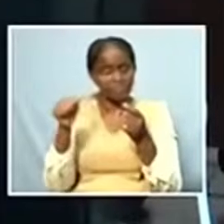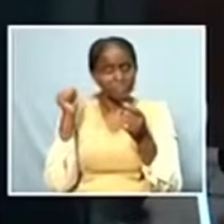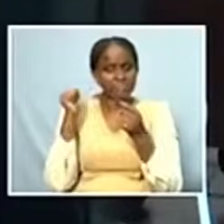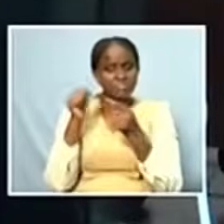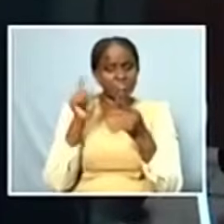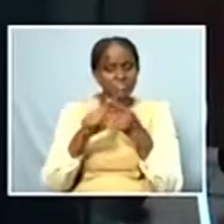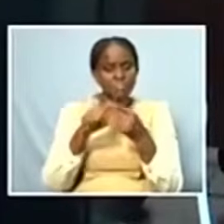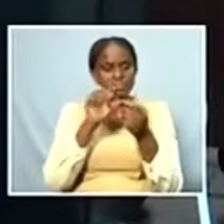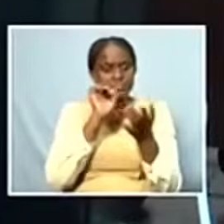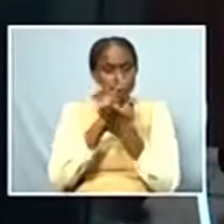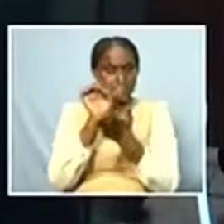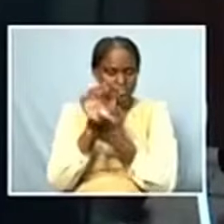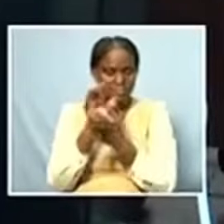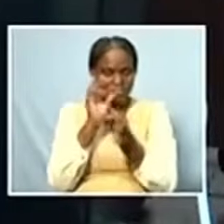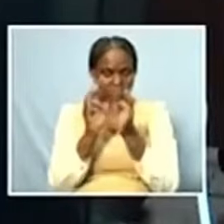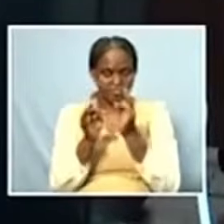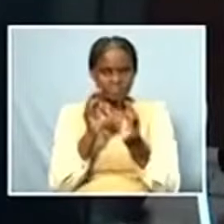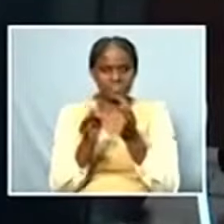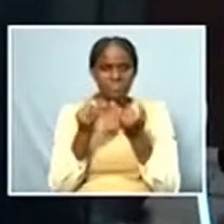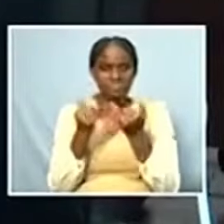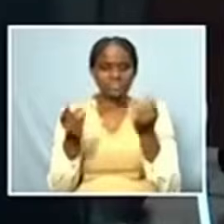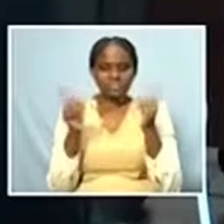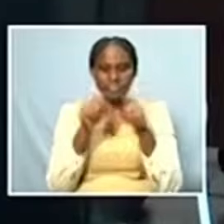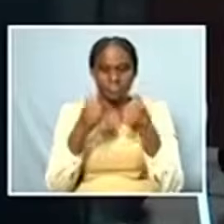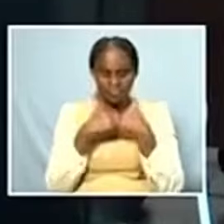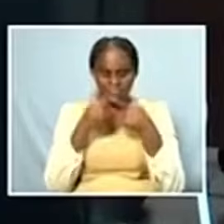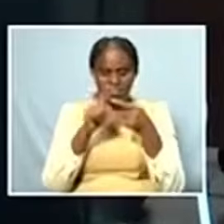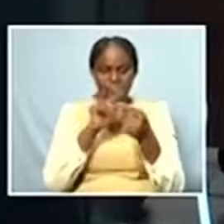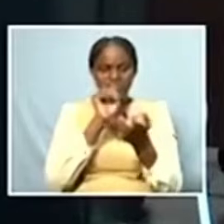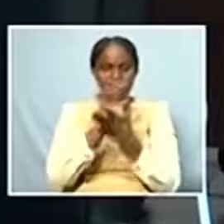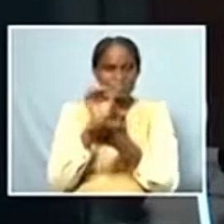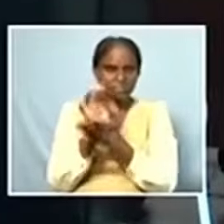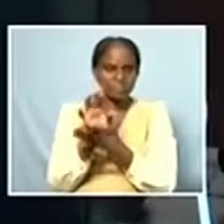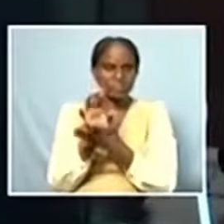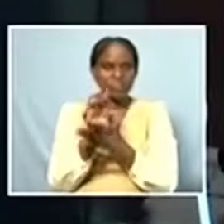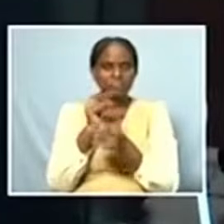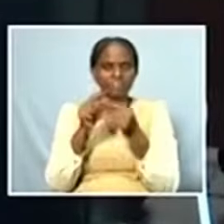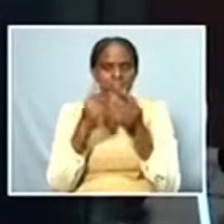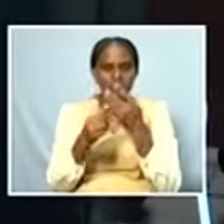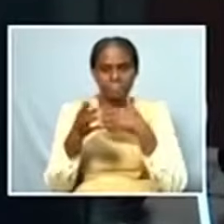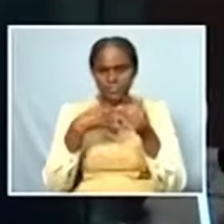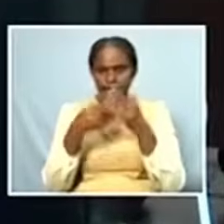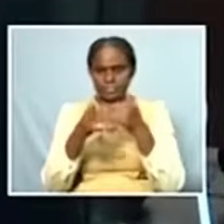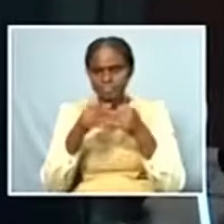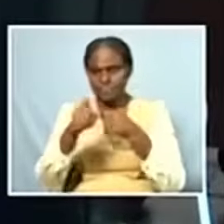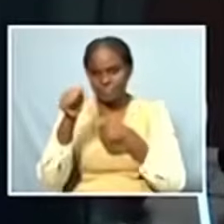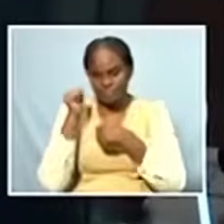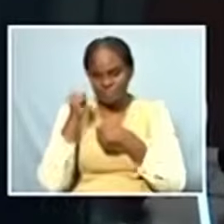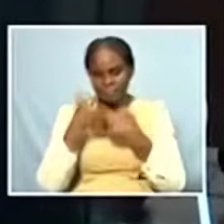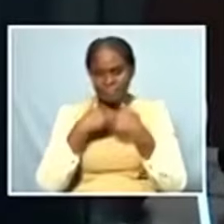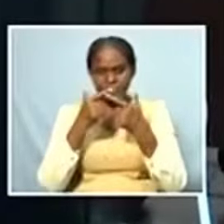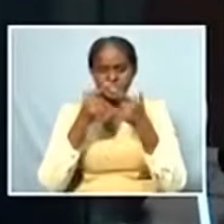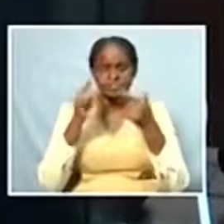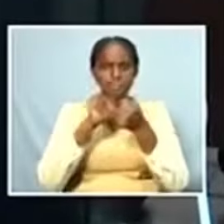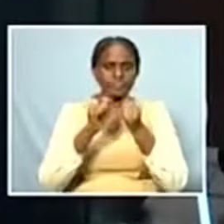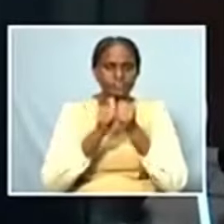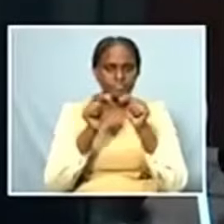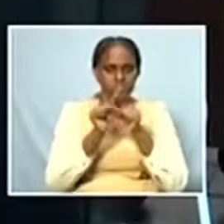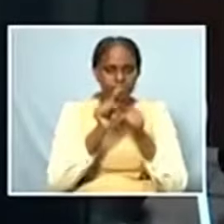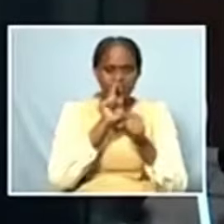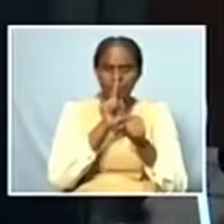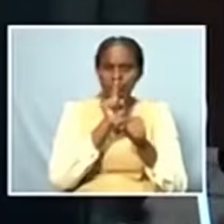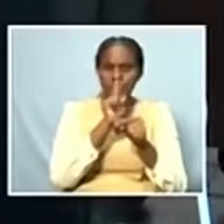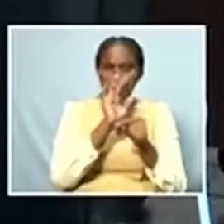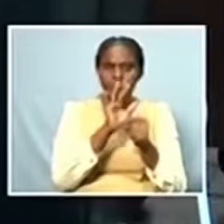to encash. If when you have to encash they simply refuse, then we have a very big problem. This is